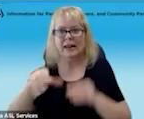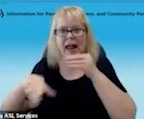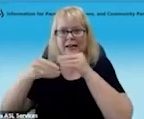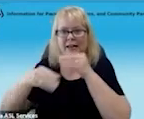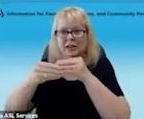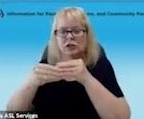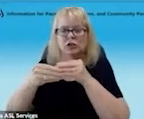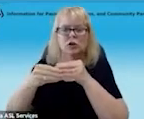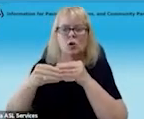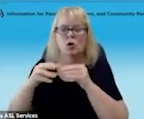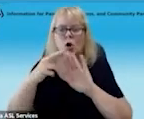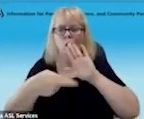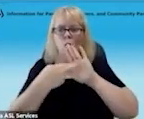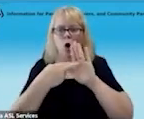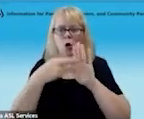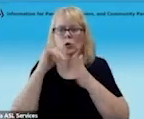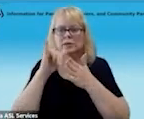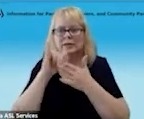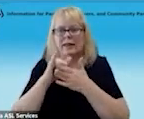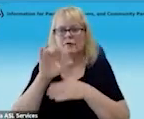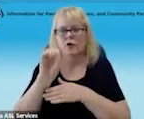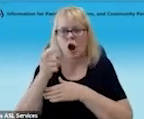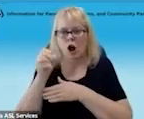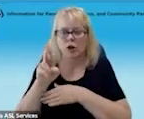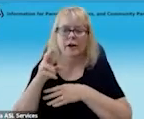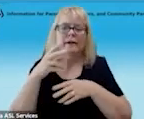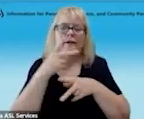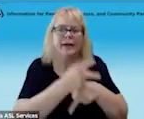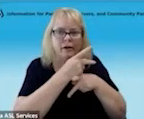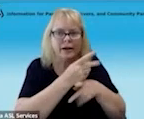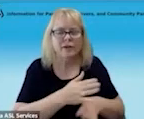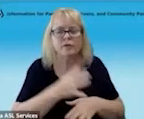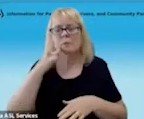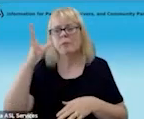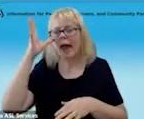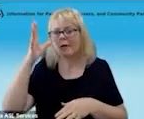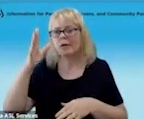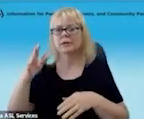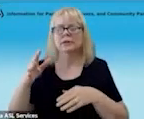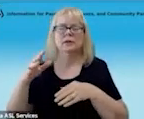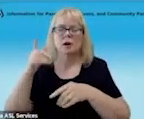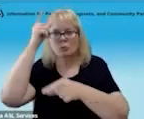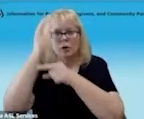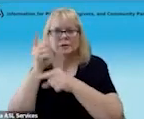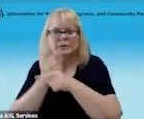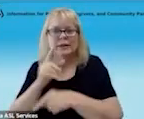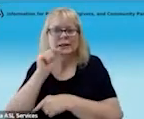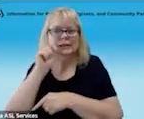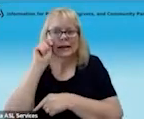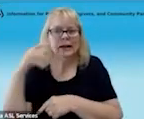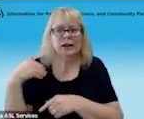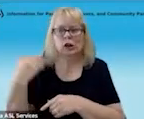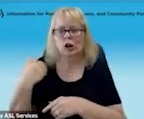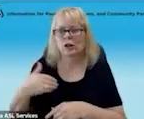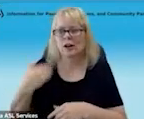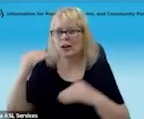Make sure you scroll down using the bar at the right to capture any extra areas that you